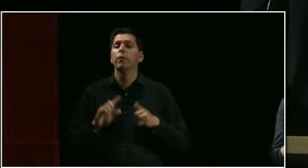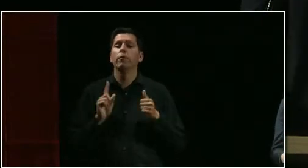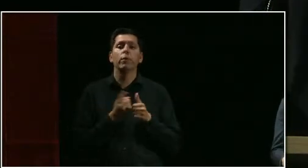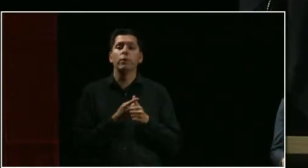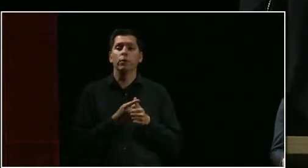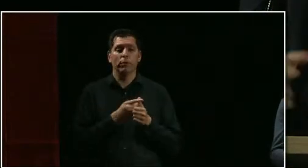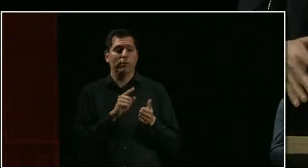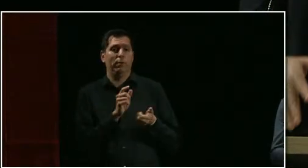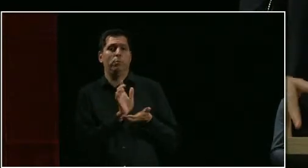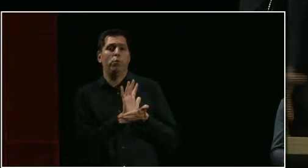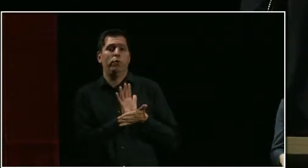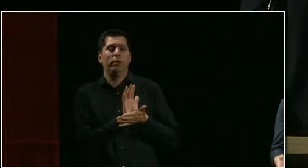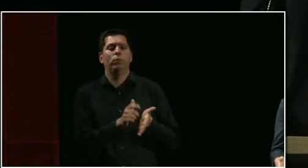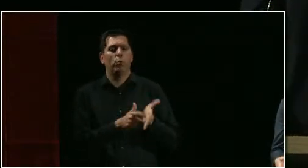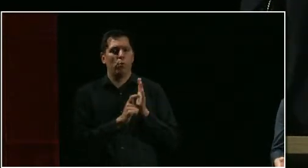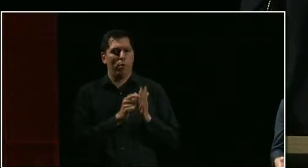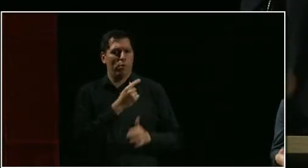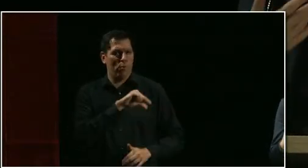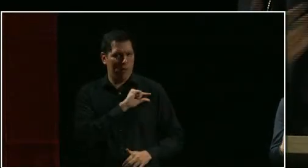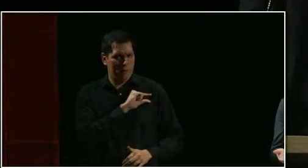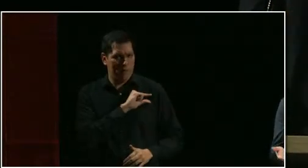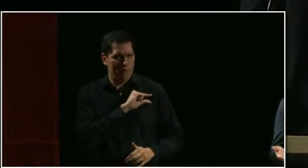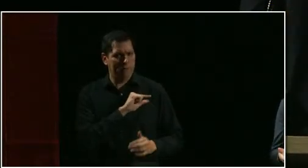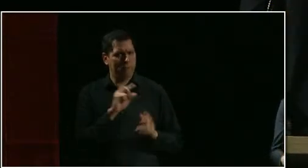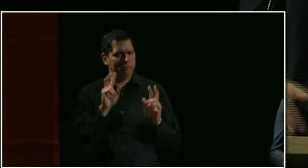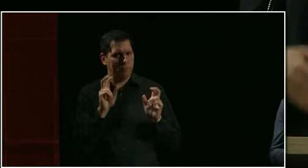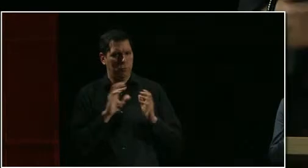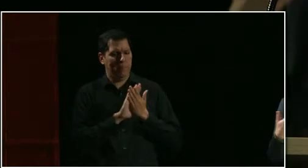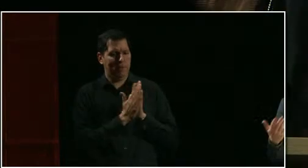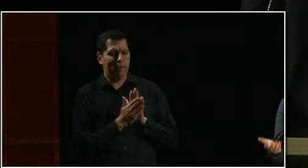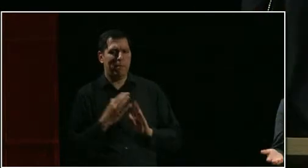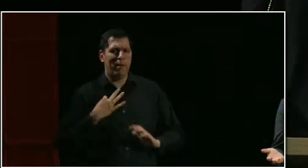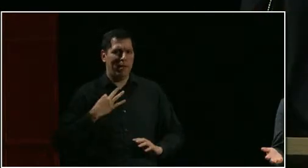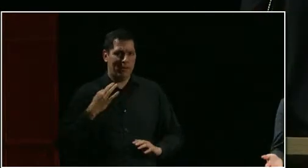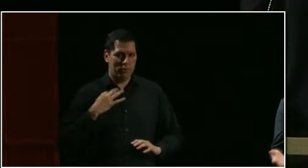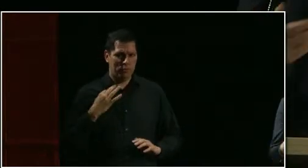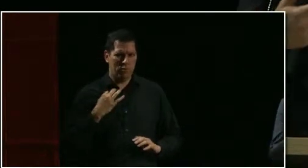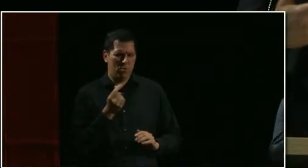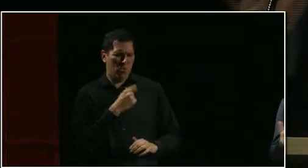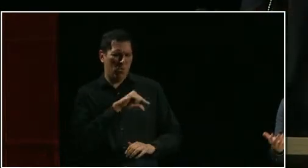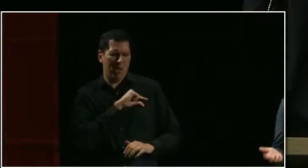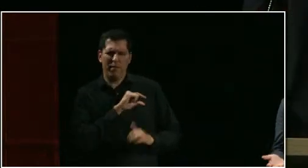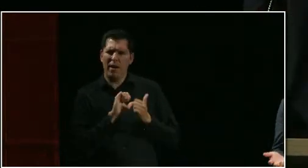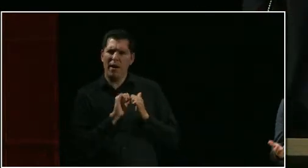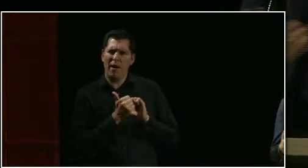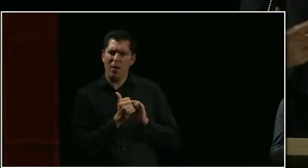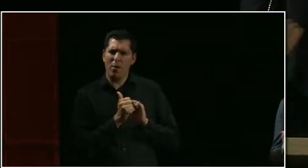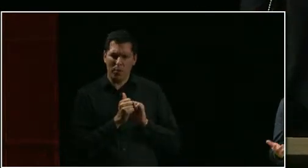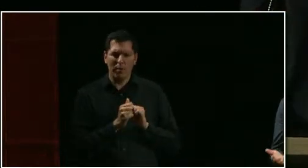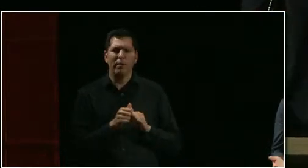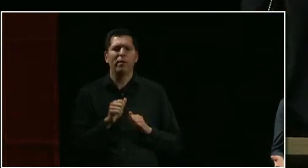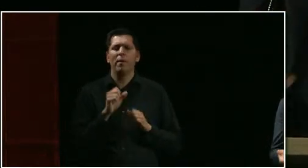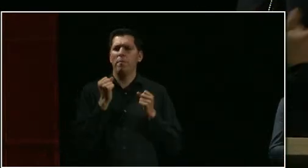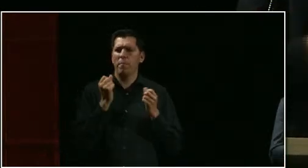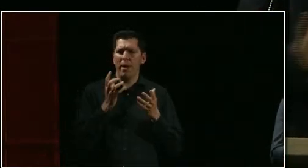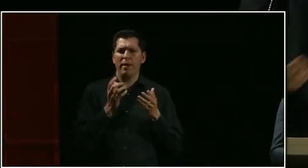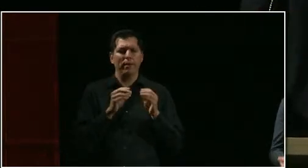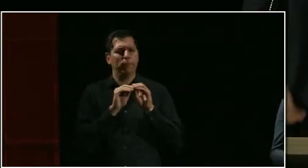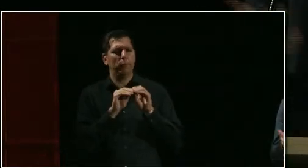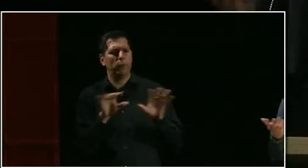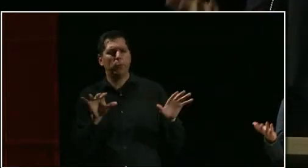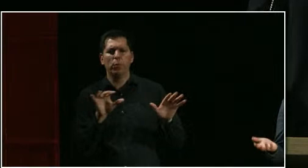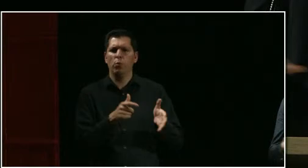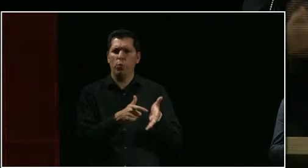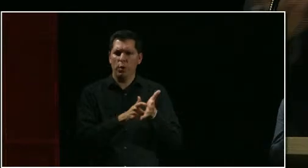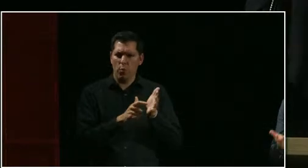films need to qualify first in order to be eligible for consideration. In order to qualify, it's based on a theatrical qualifying release that